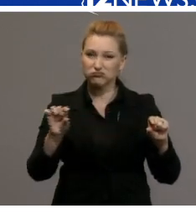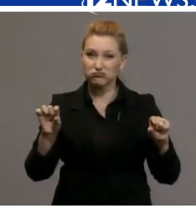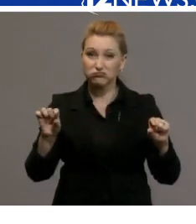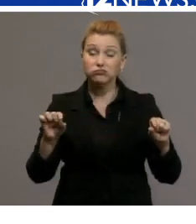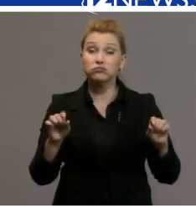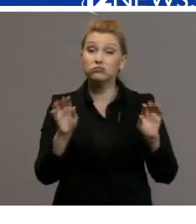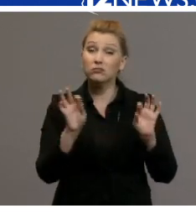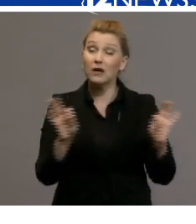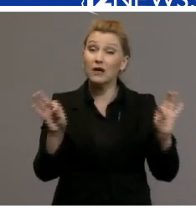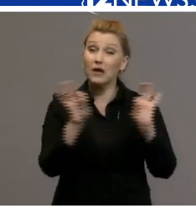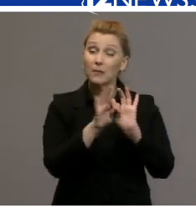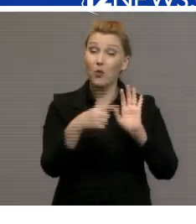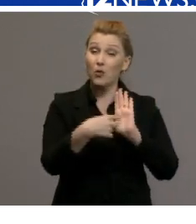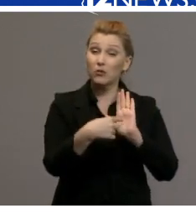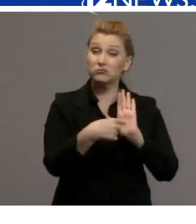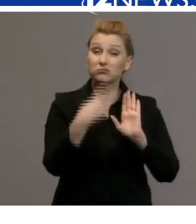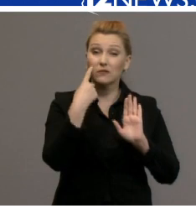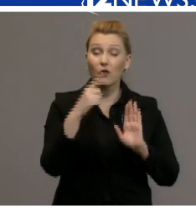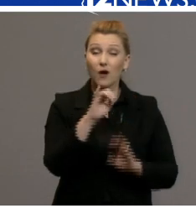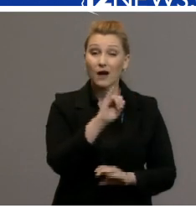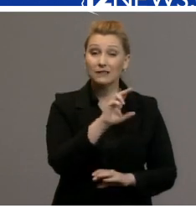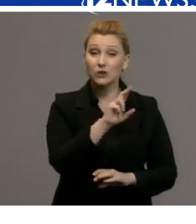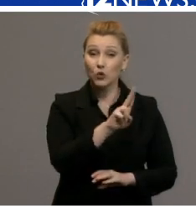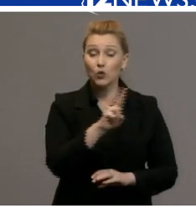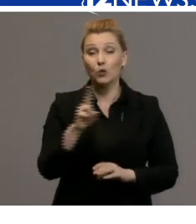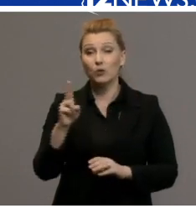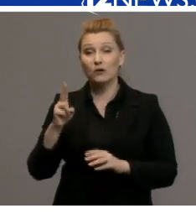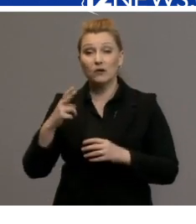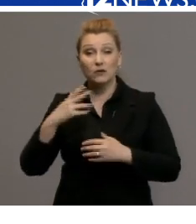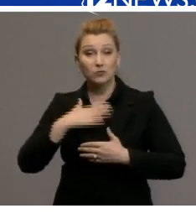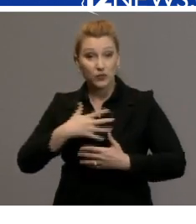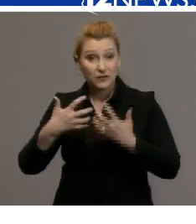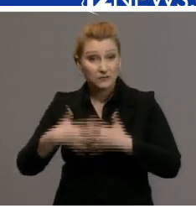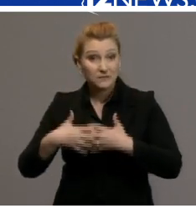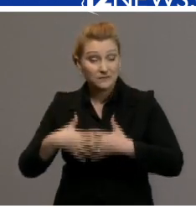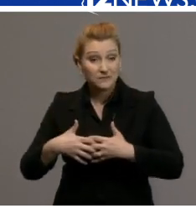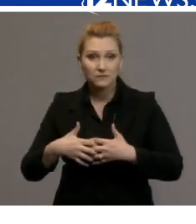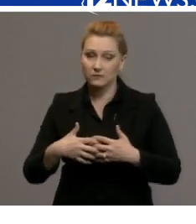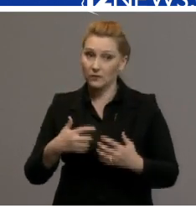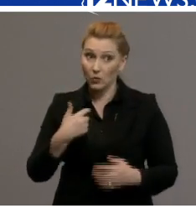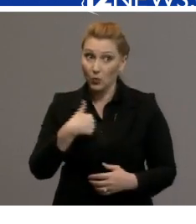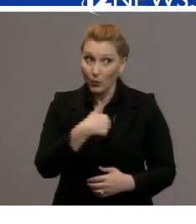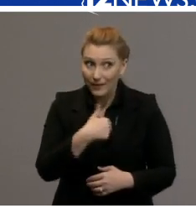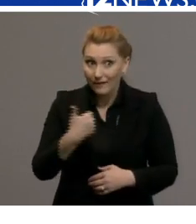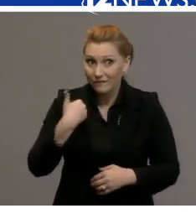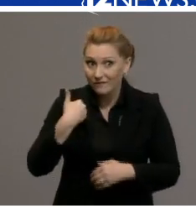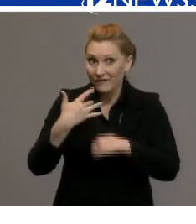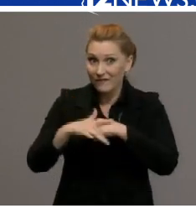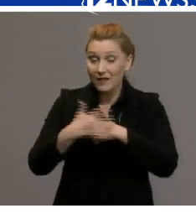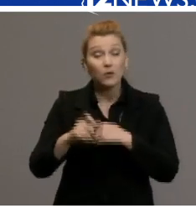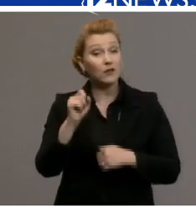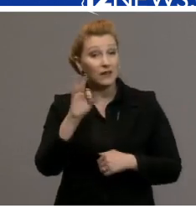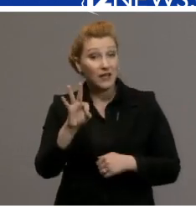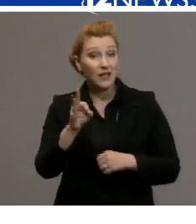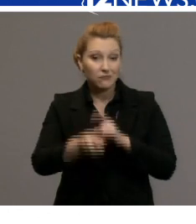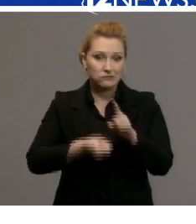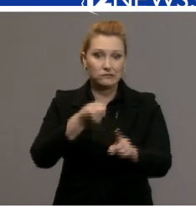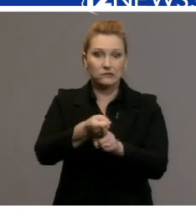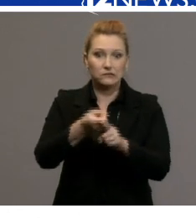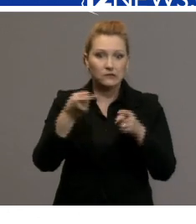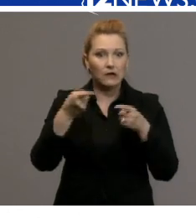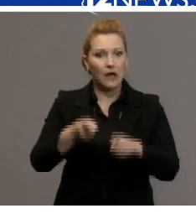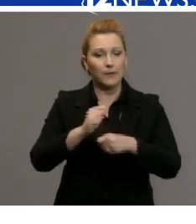and ventilators is that we have capacity. If there were to be a spike in the state of Arizona, we are